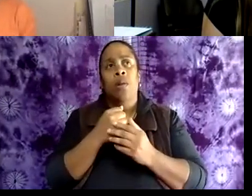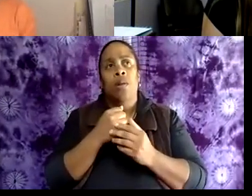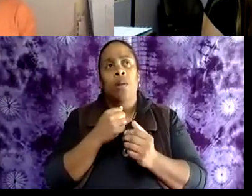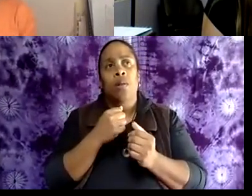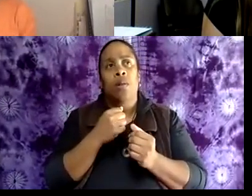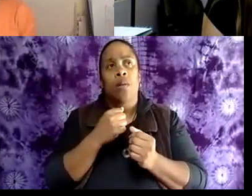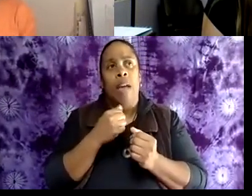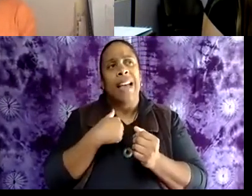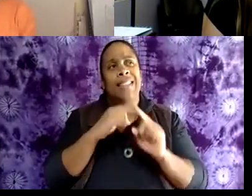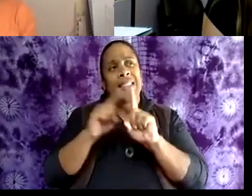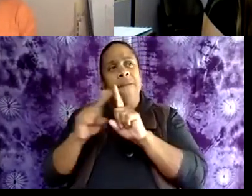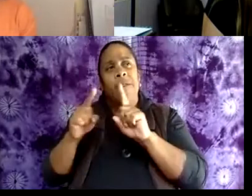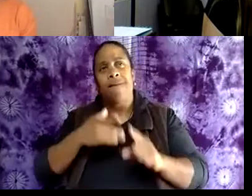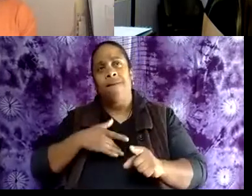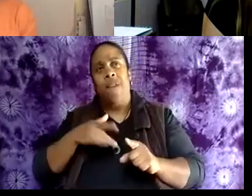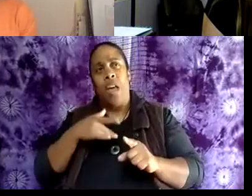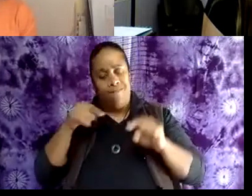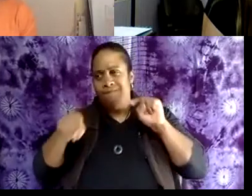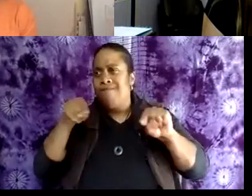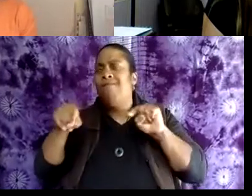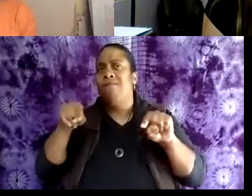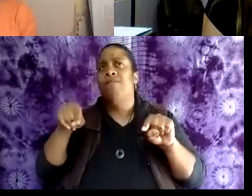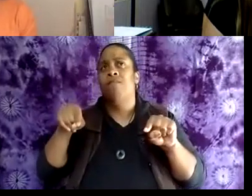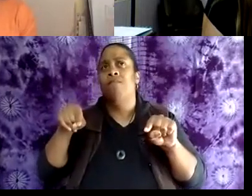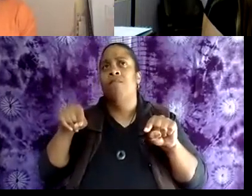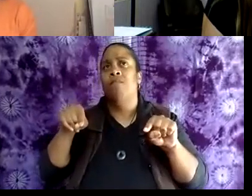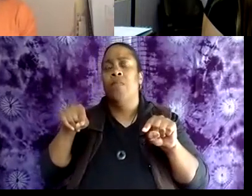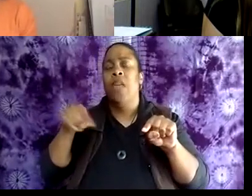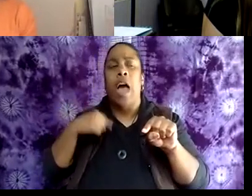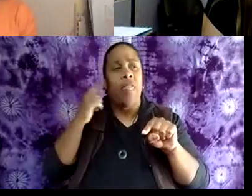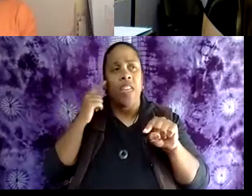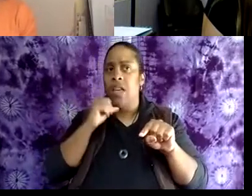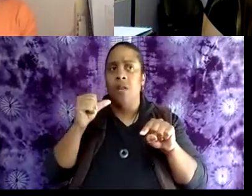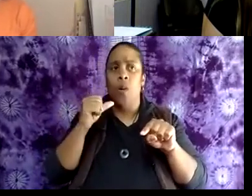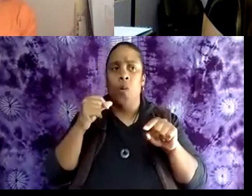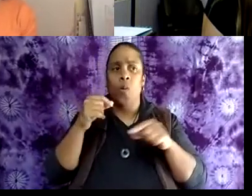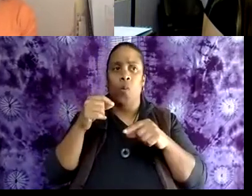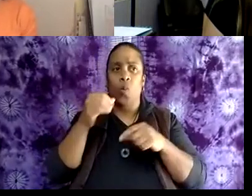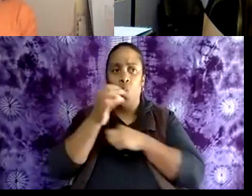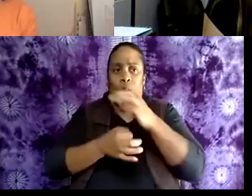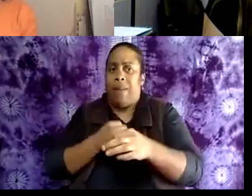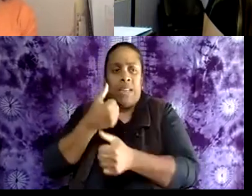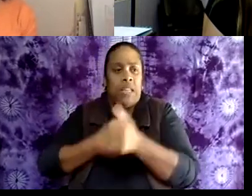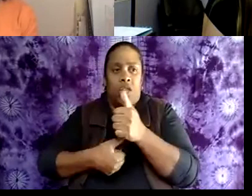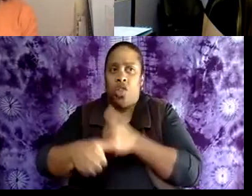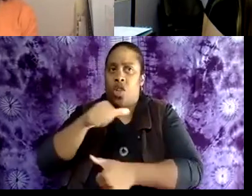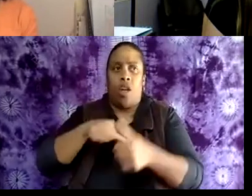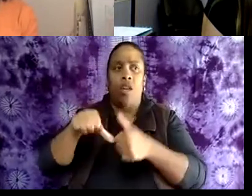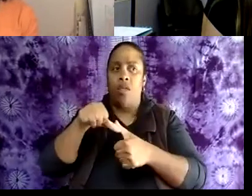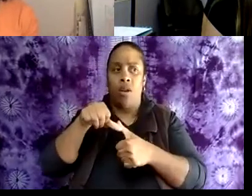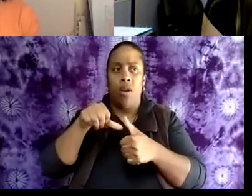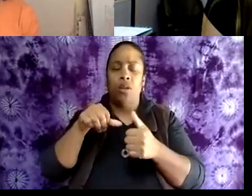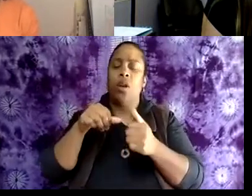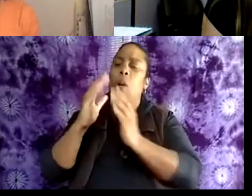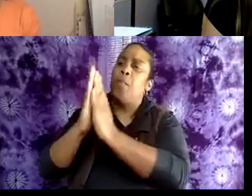a different feel to these two practices. And I think that they don't replace each other. And in that context, prayerfulness